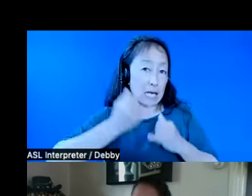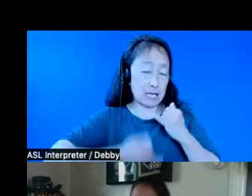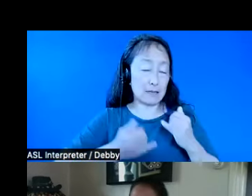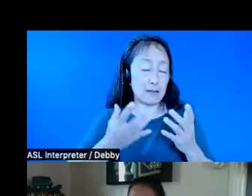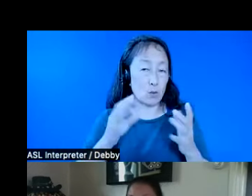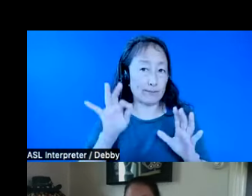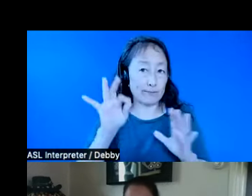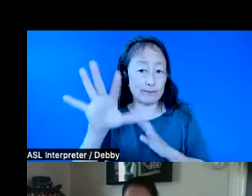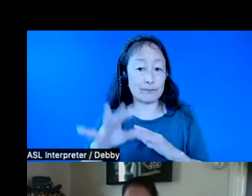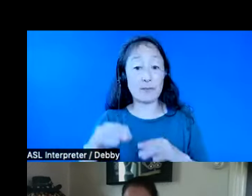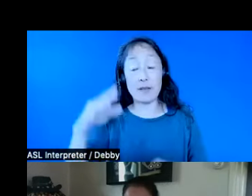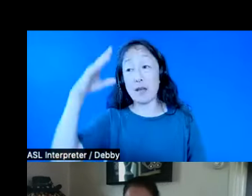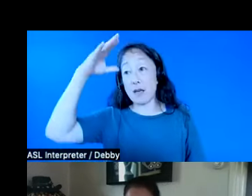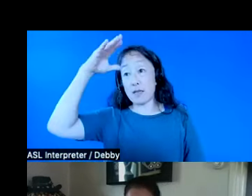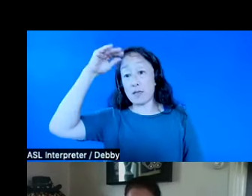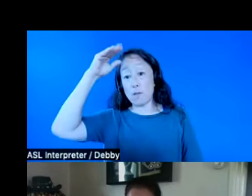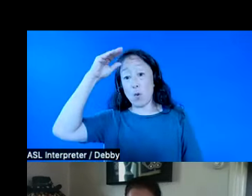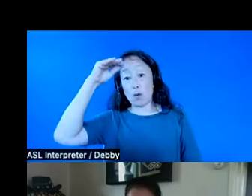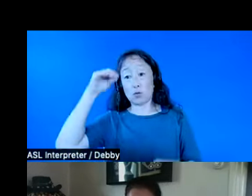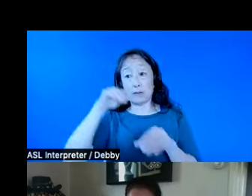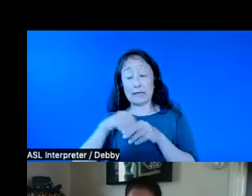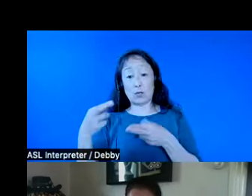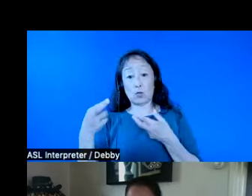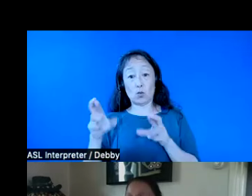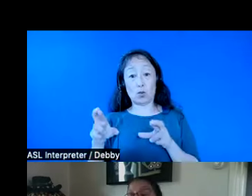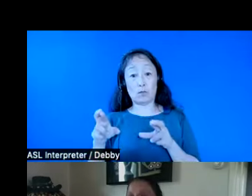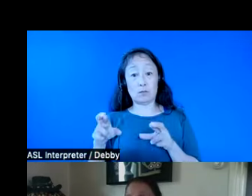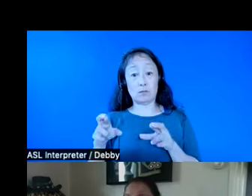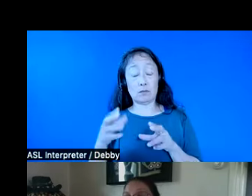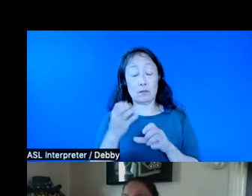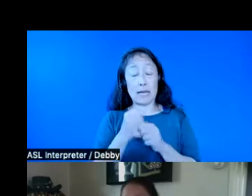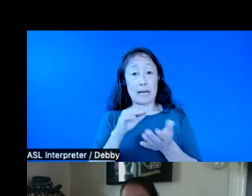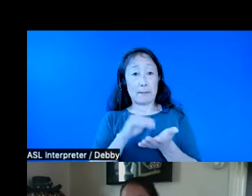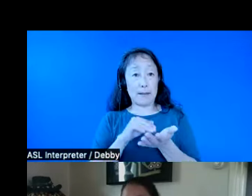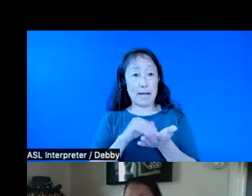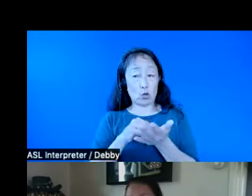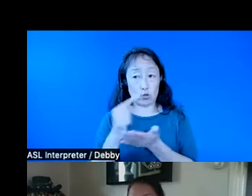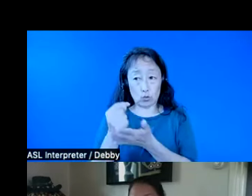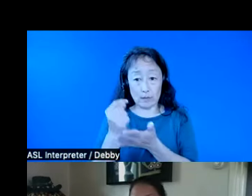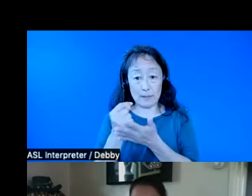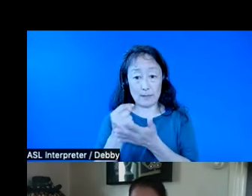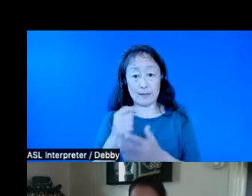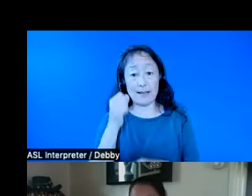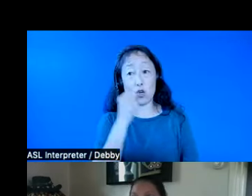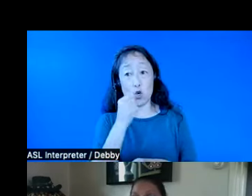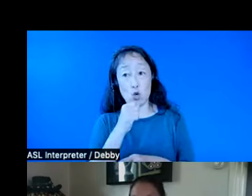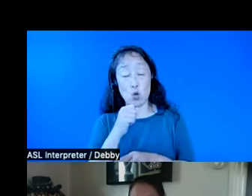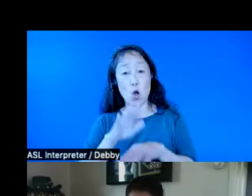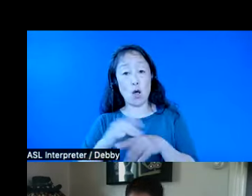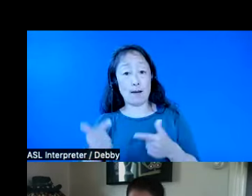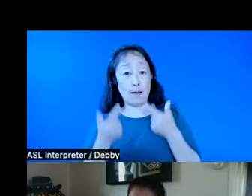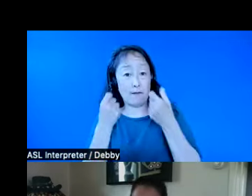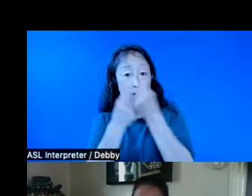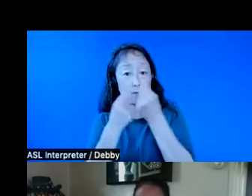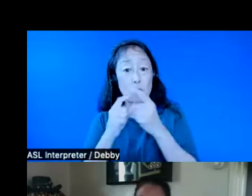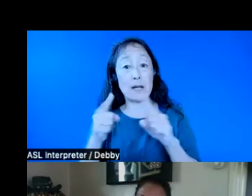in a room, being, getting medical treatment as he needed, and the little girl was on life support, but she